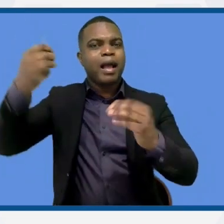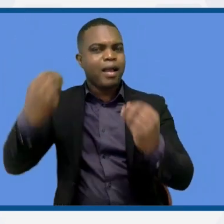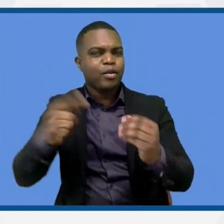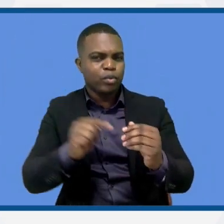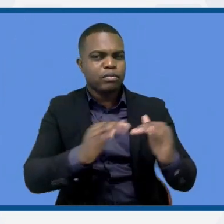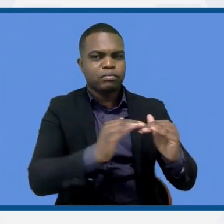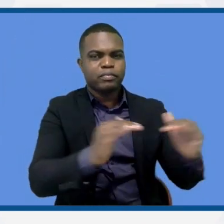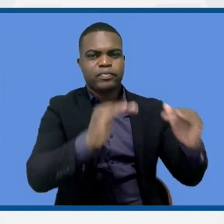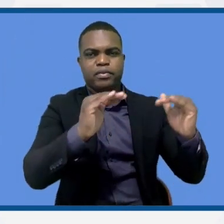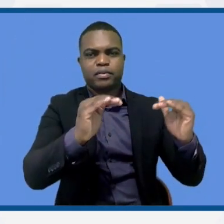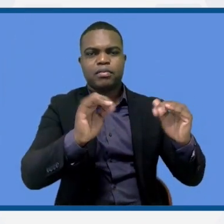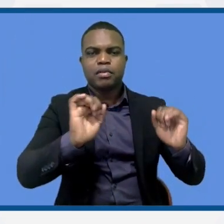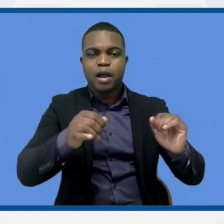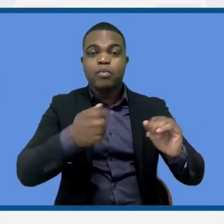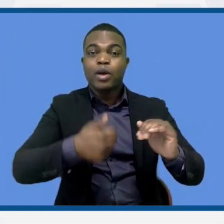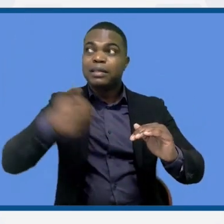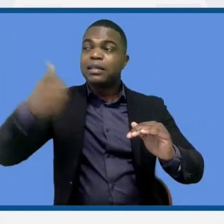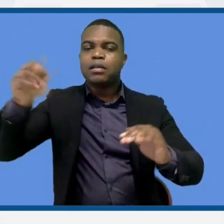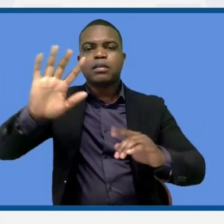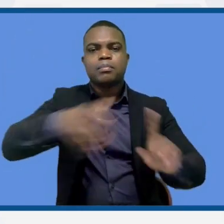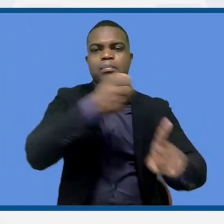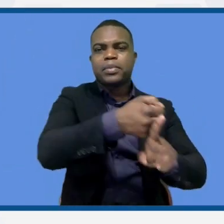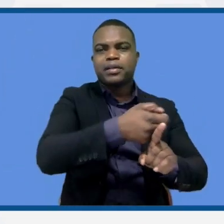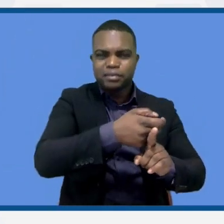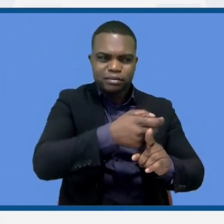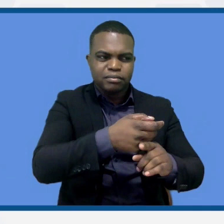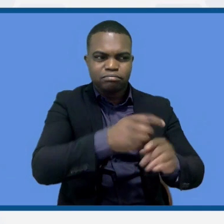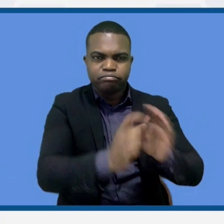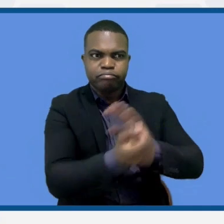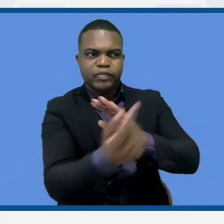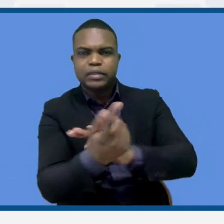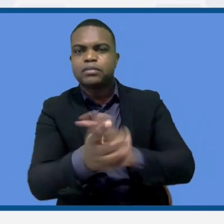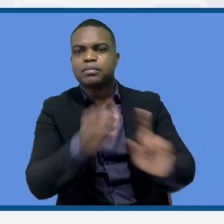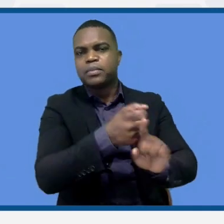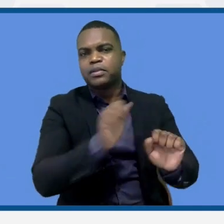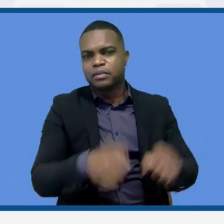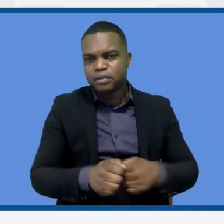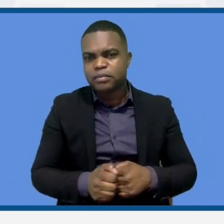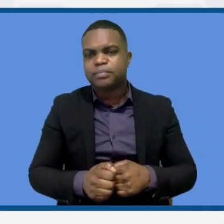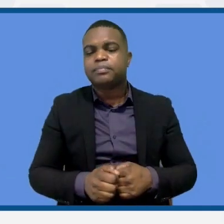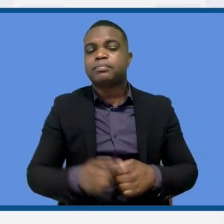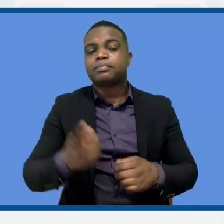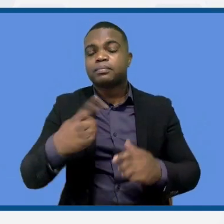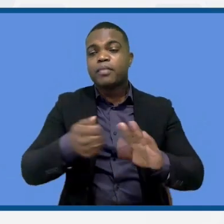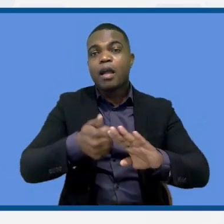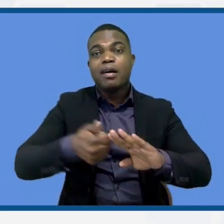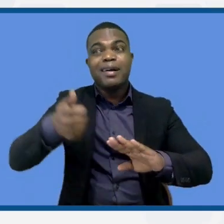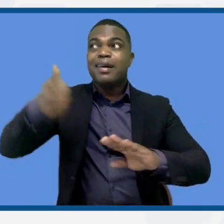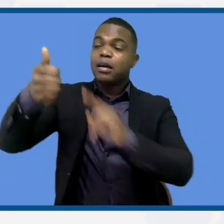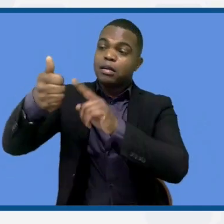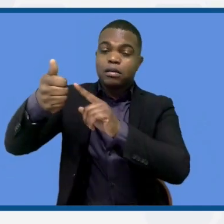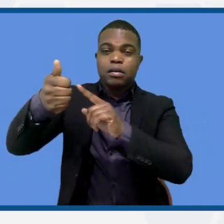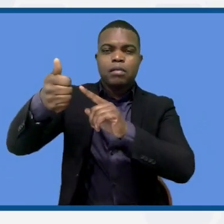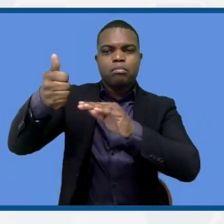infrastructure. And we can see this evaluating the risk that the infrastructure has. And there are